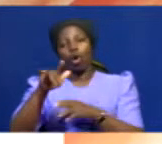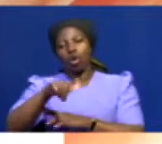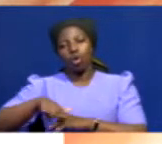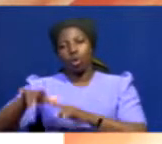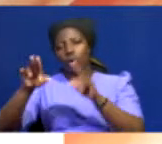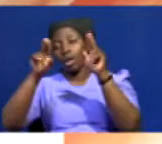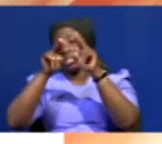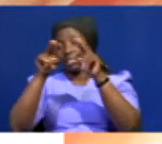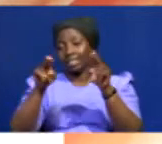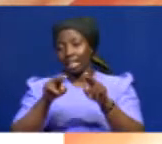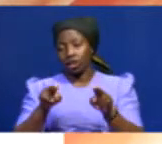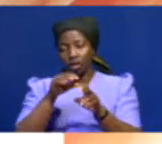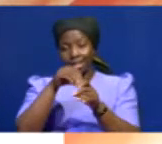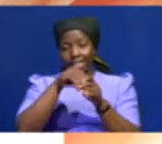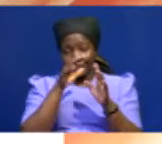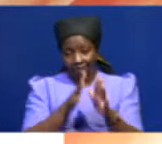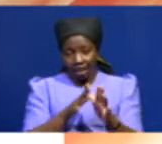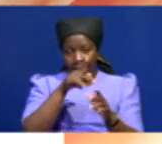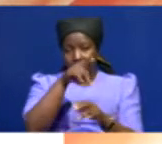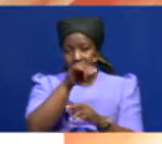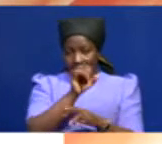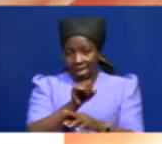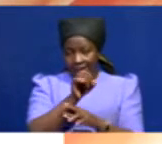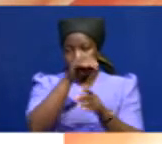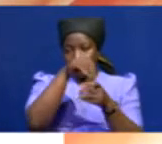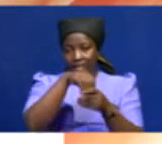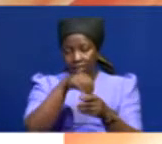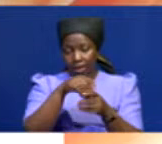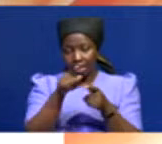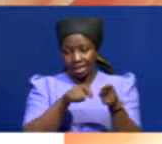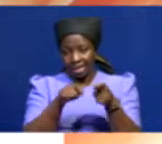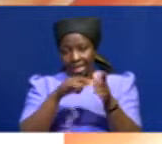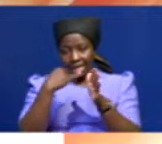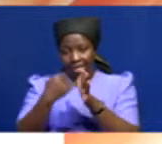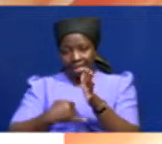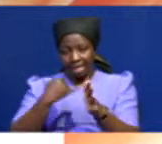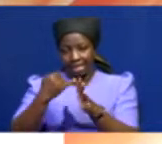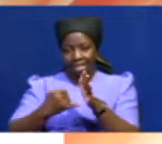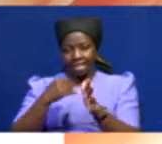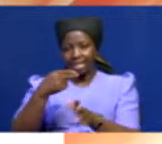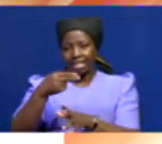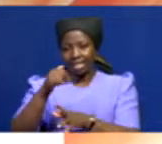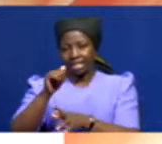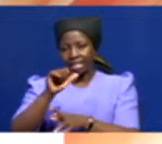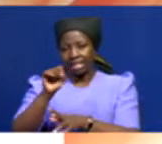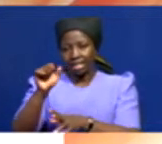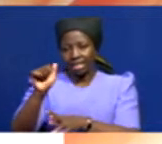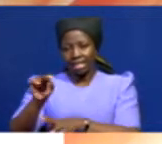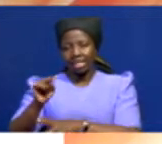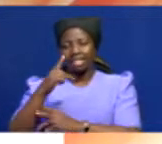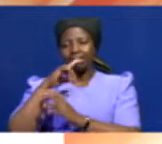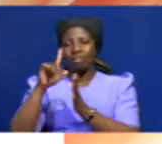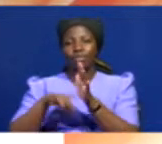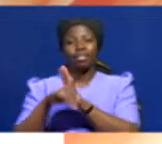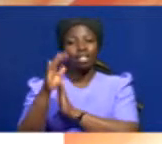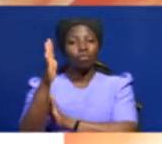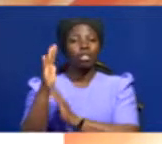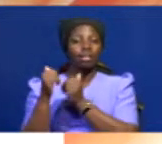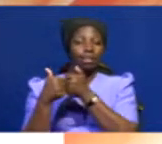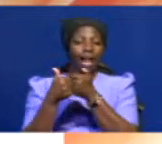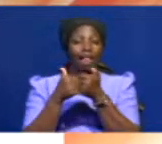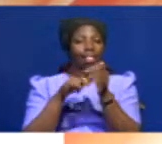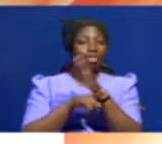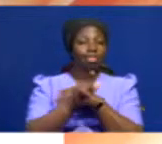Principal Secretary, Department of Investment, Trade and Industry Hassan Abubakar notes that security challenges in the region have continued